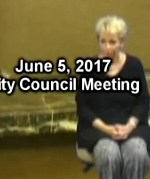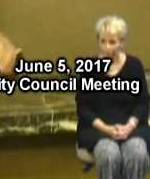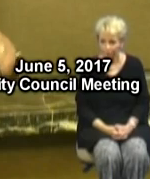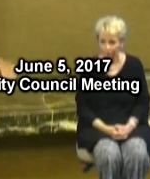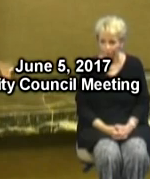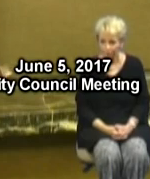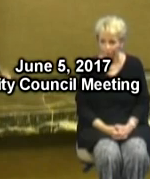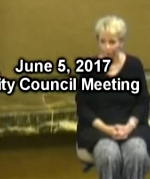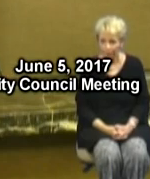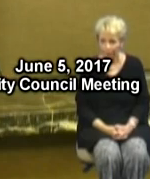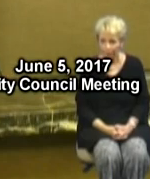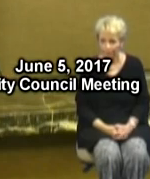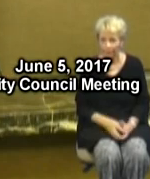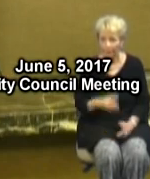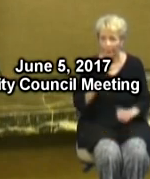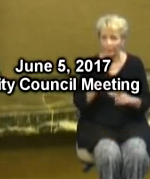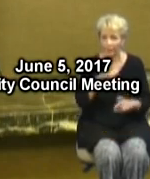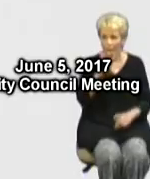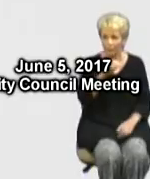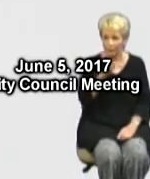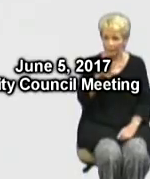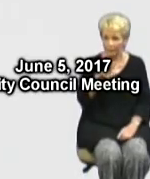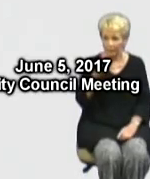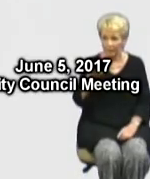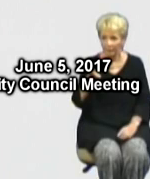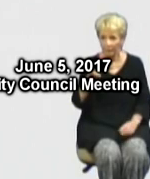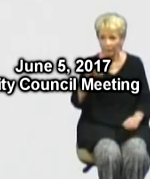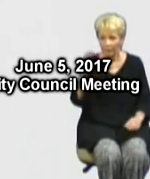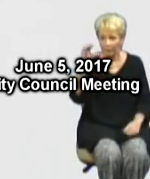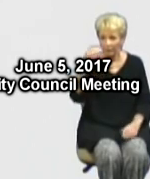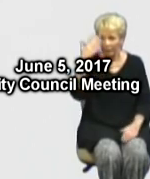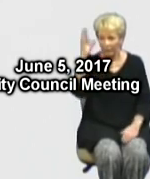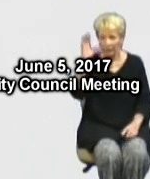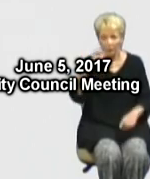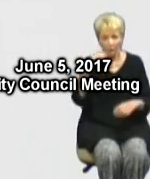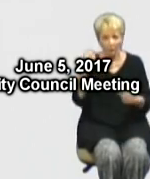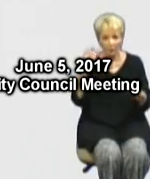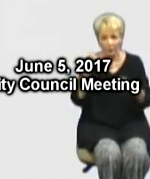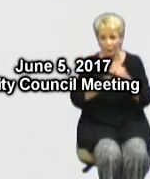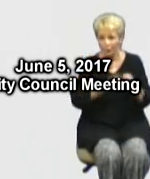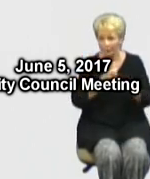So for 17-18, Scott, I have no idea where the years have gone.